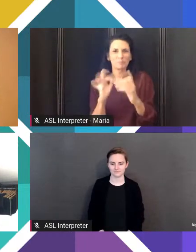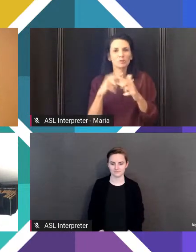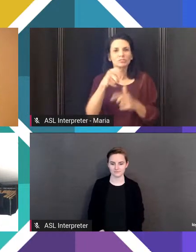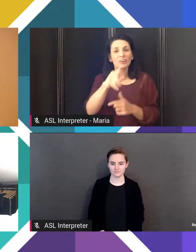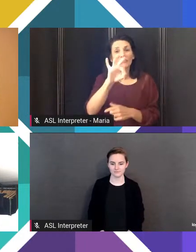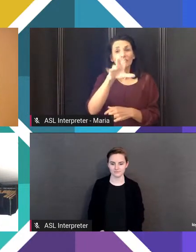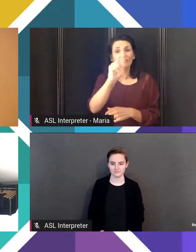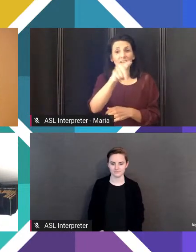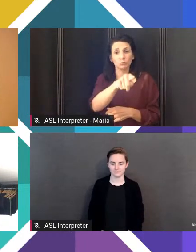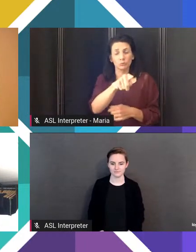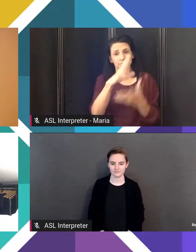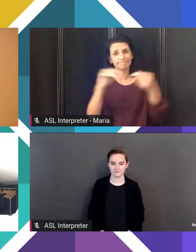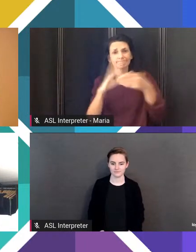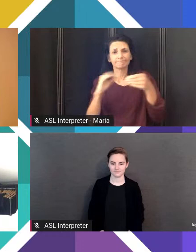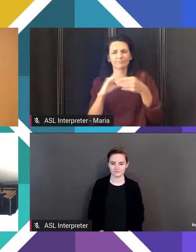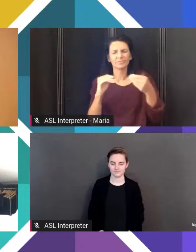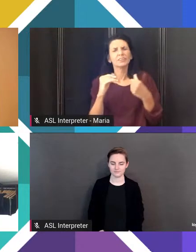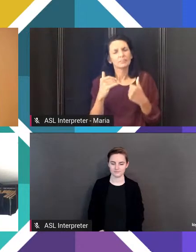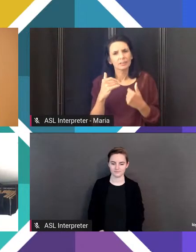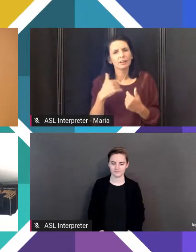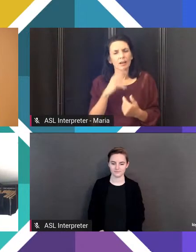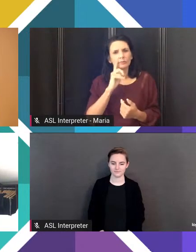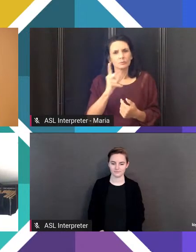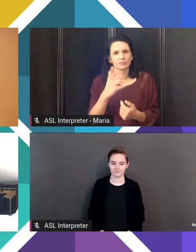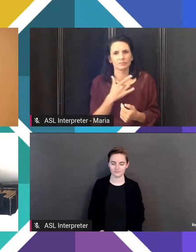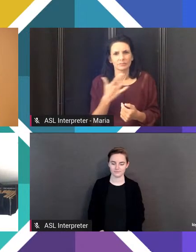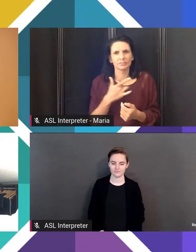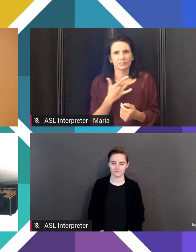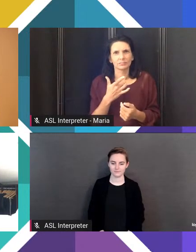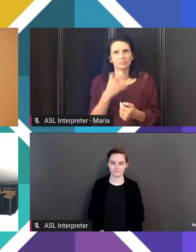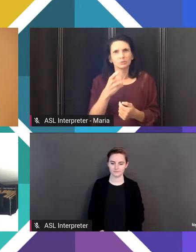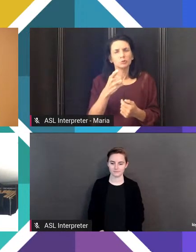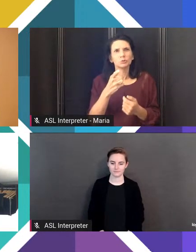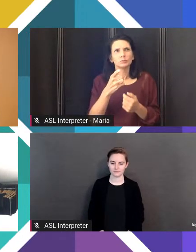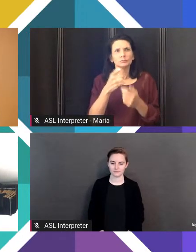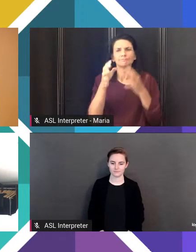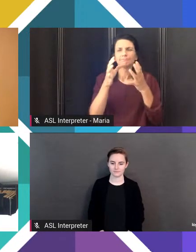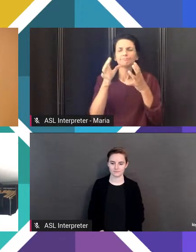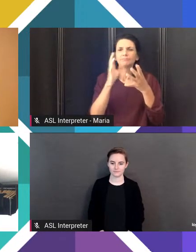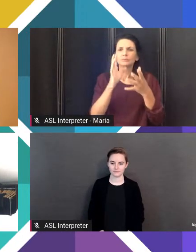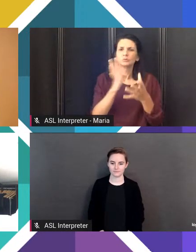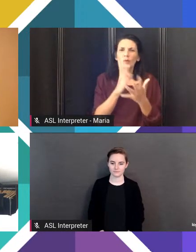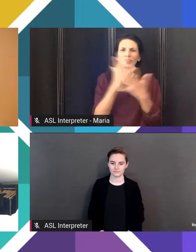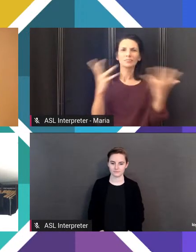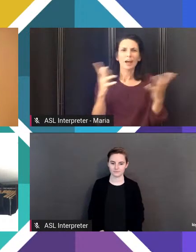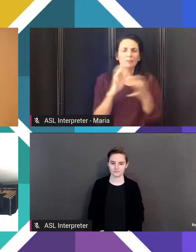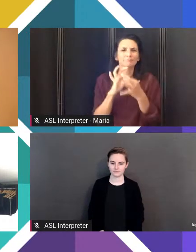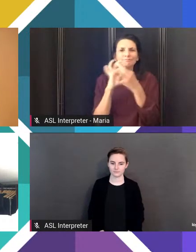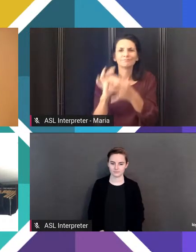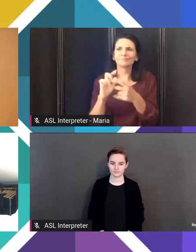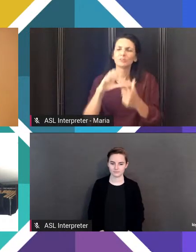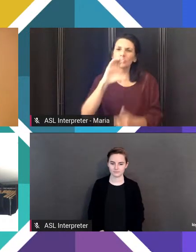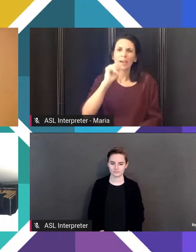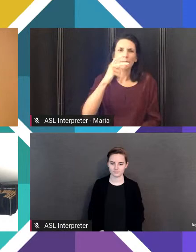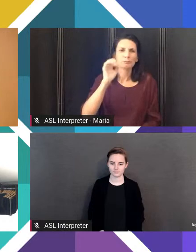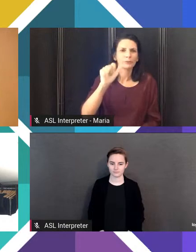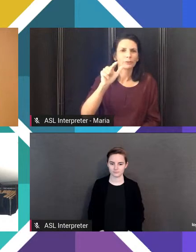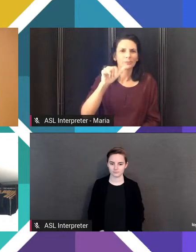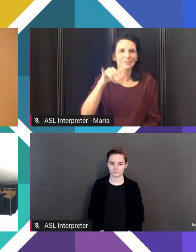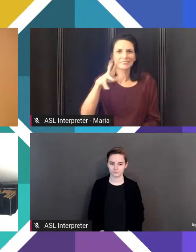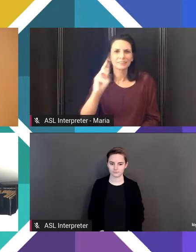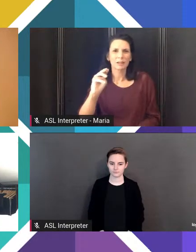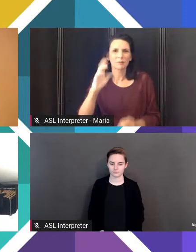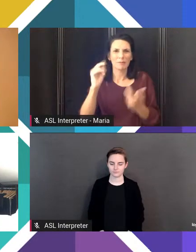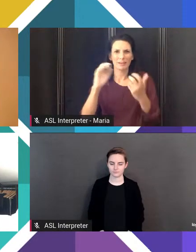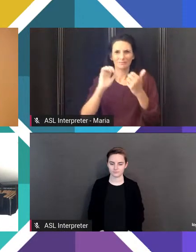talking is that you are also talking about the fact that because of capitalism and patterns of consumption